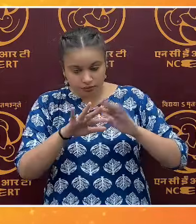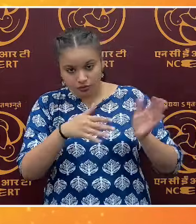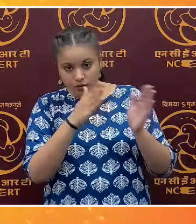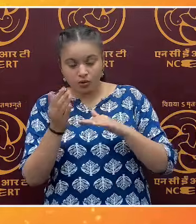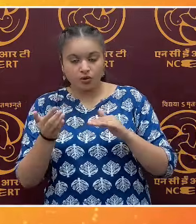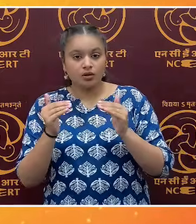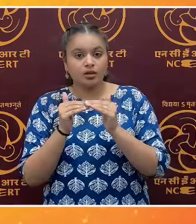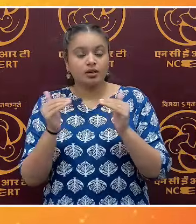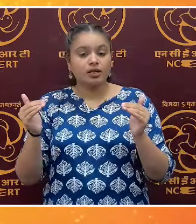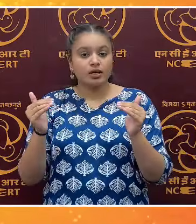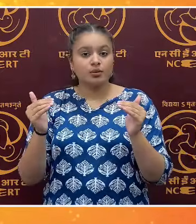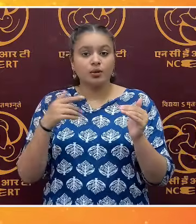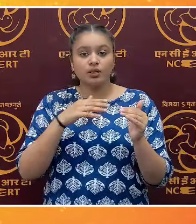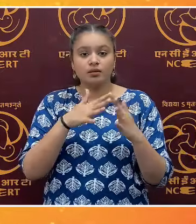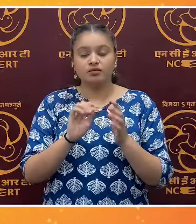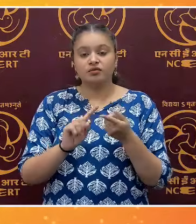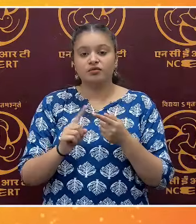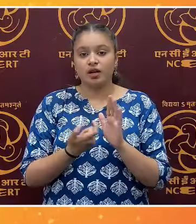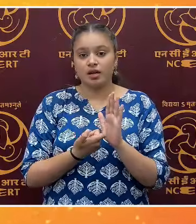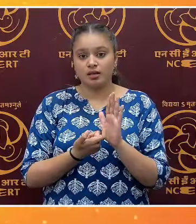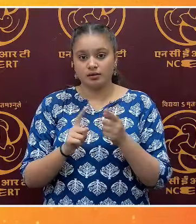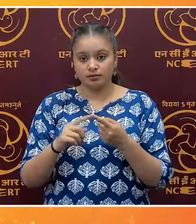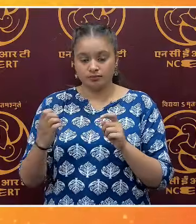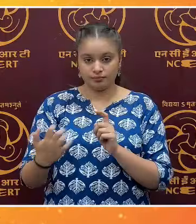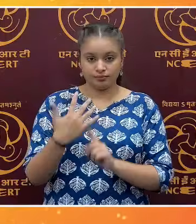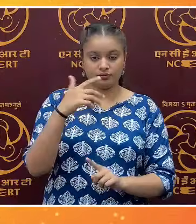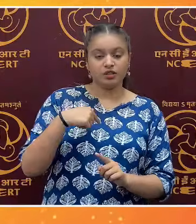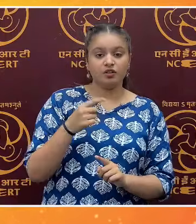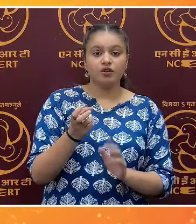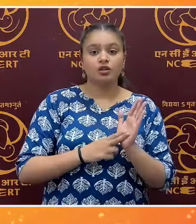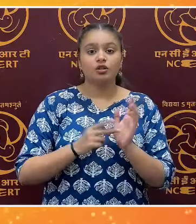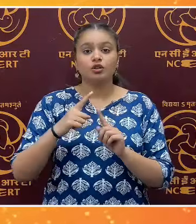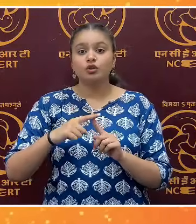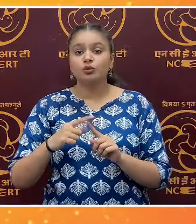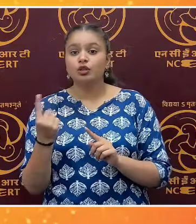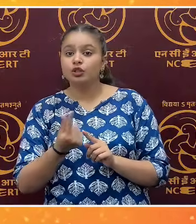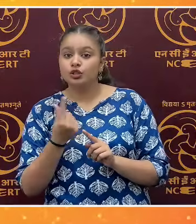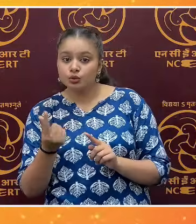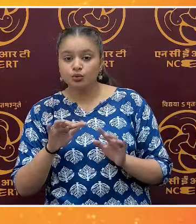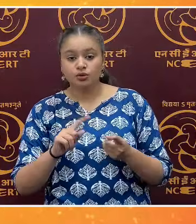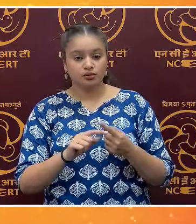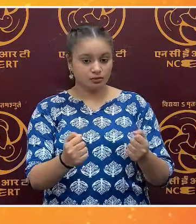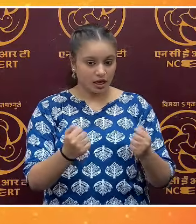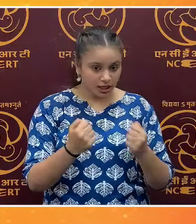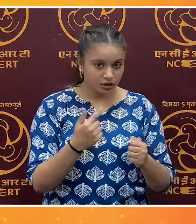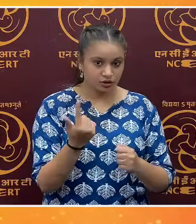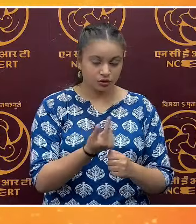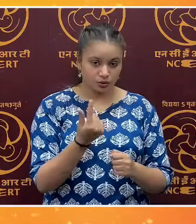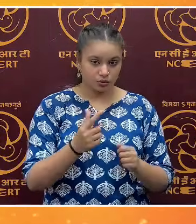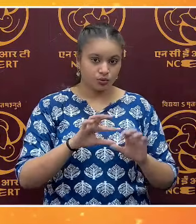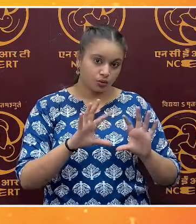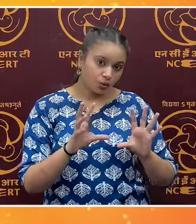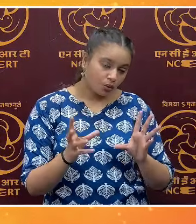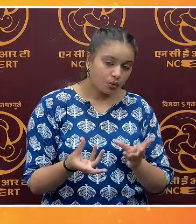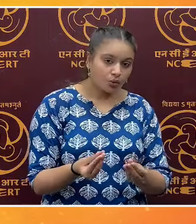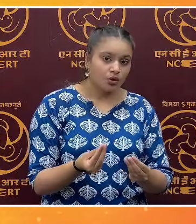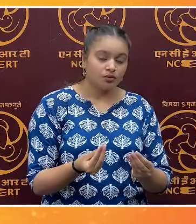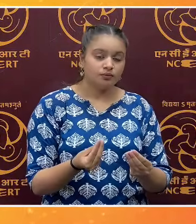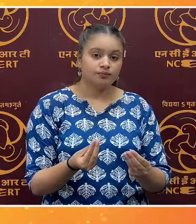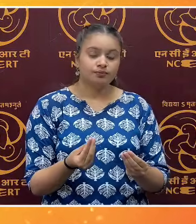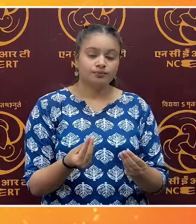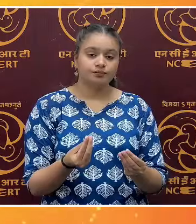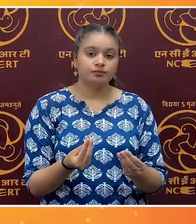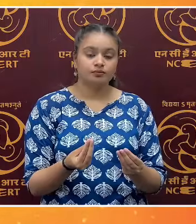wire, and it's like how many units we have used, how much energy we have consumed. That is